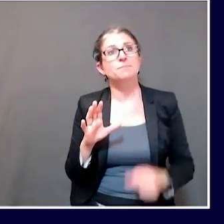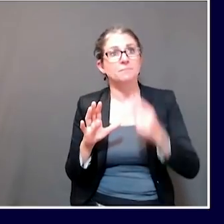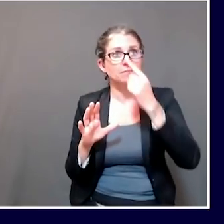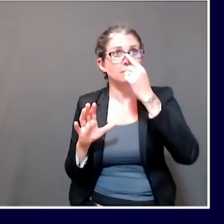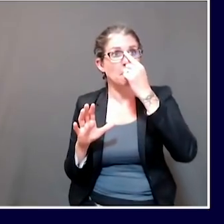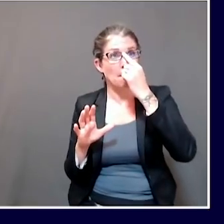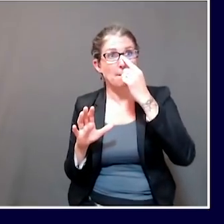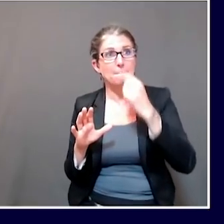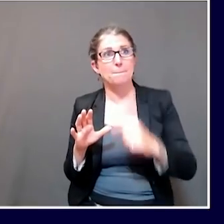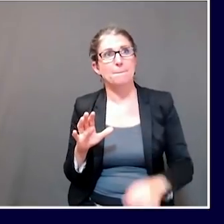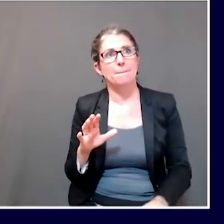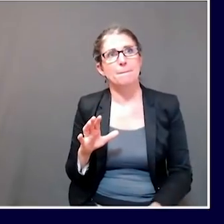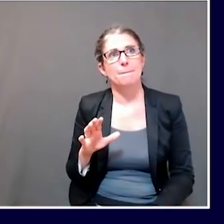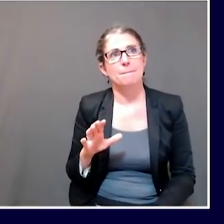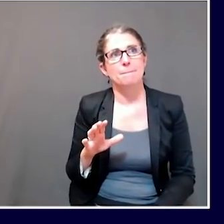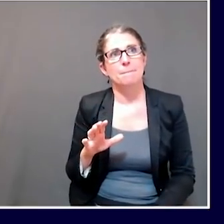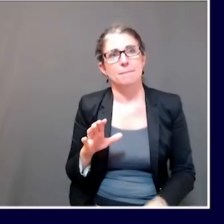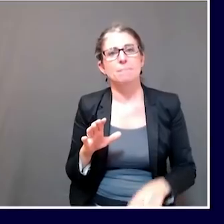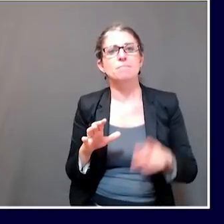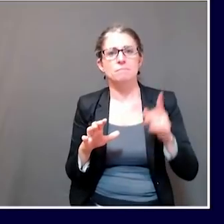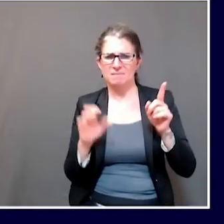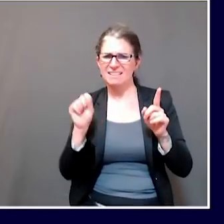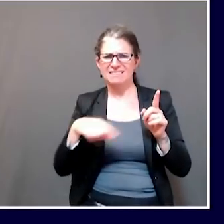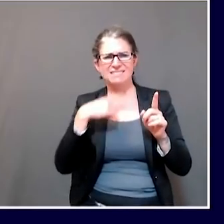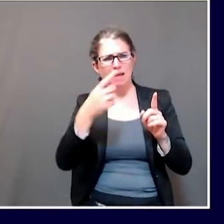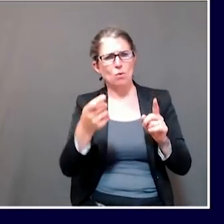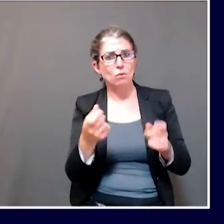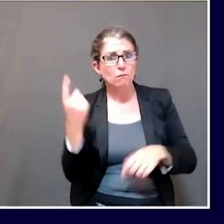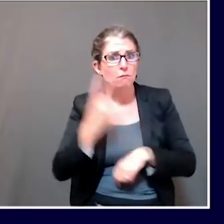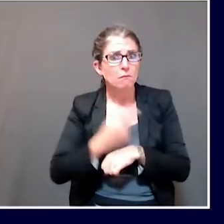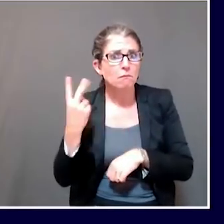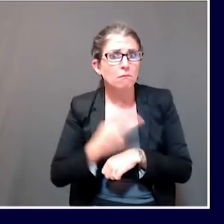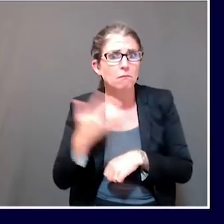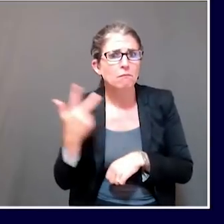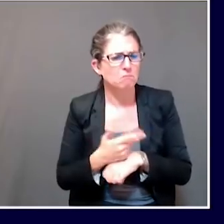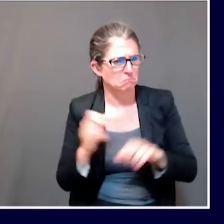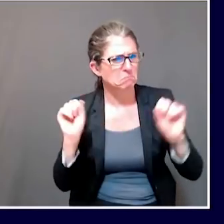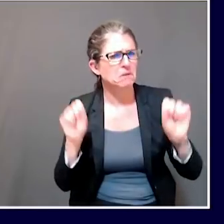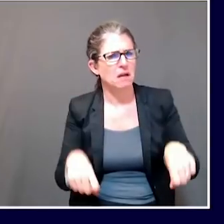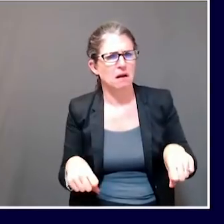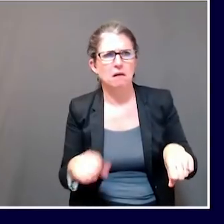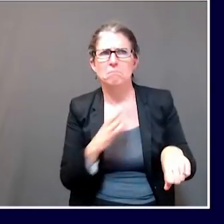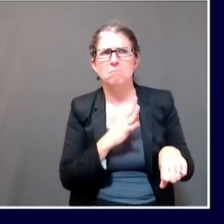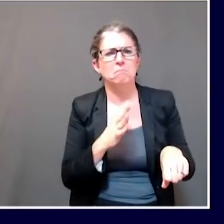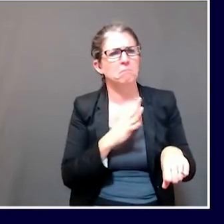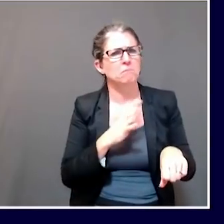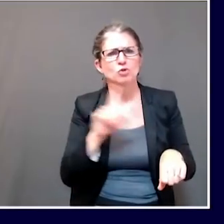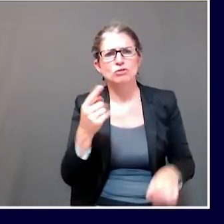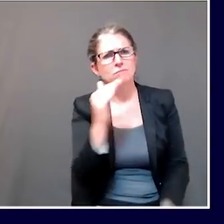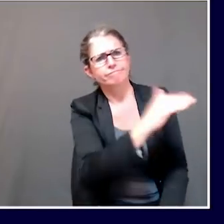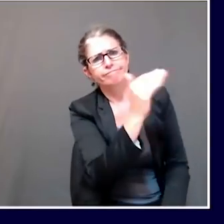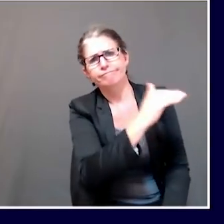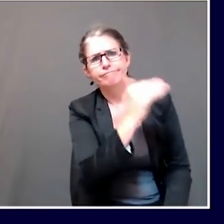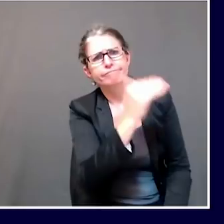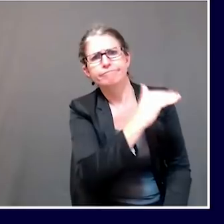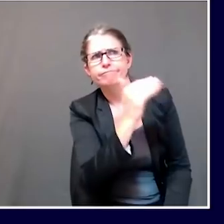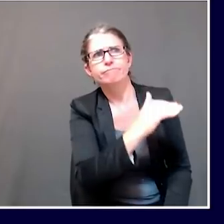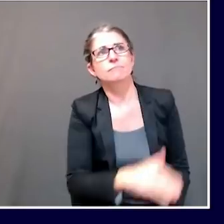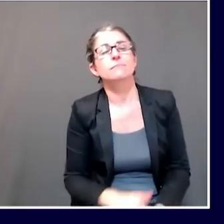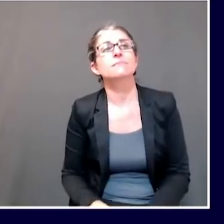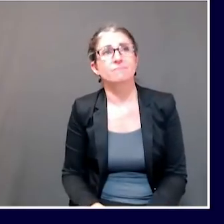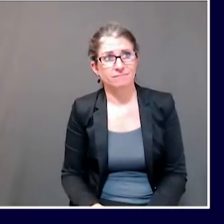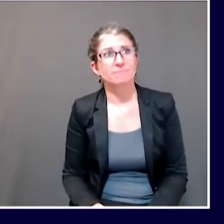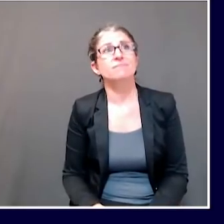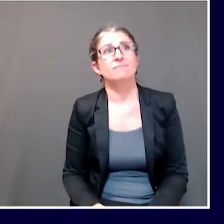ahead before you go in. In fact, most places across Maine, across the country, want you to call ahead